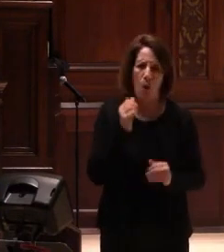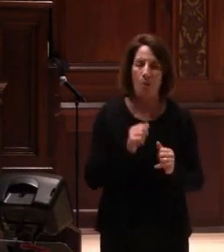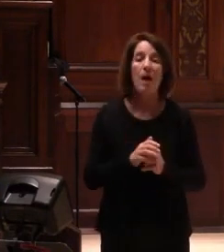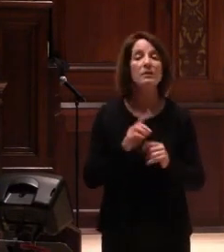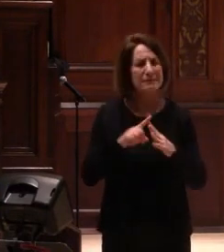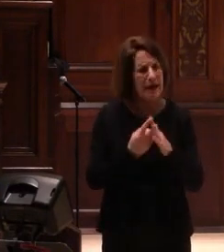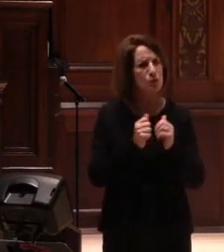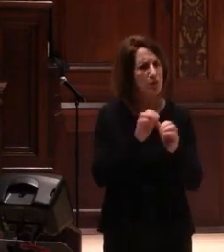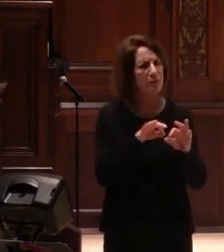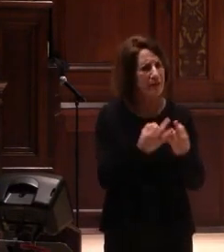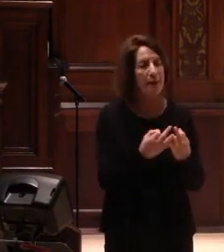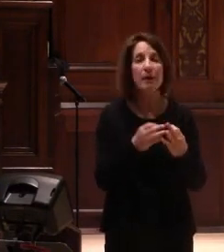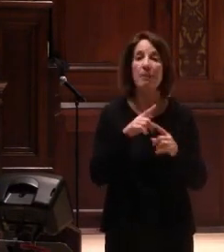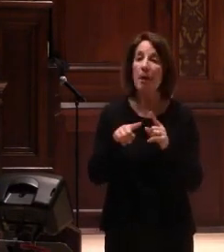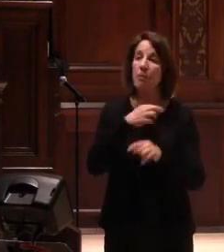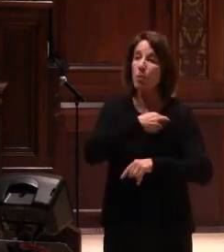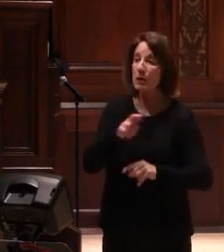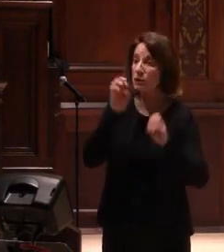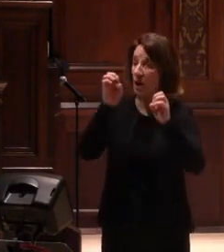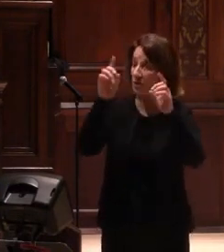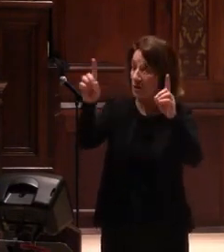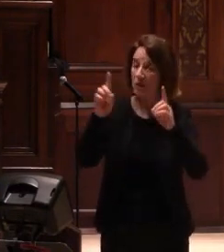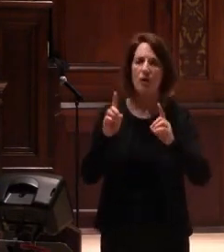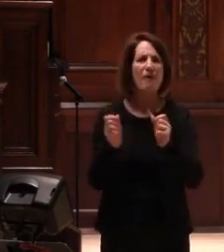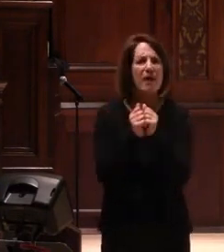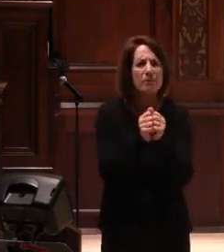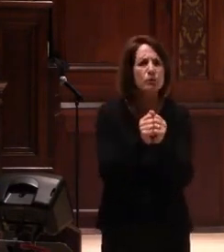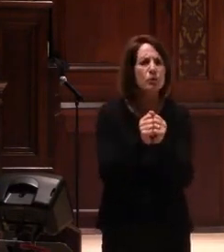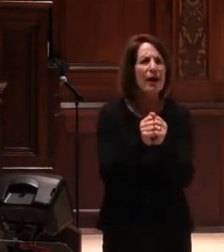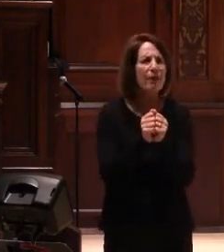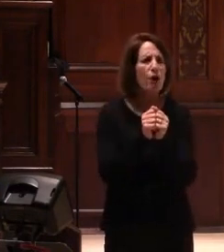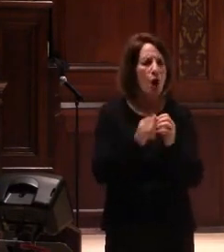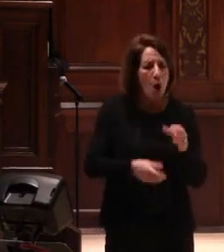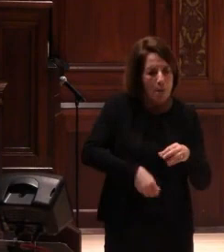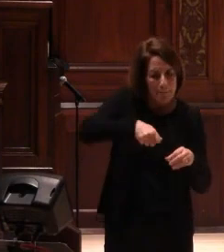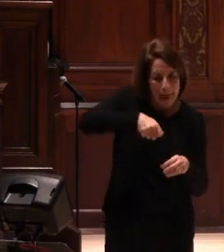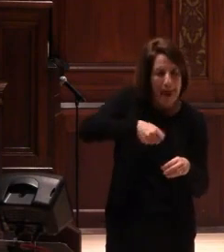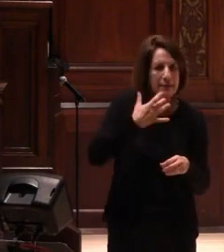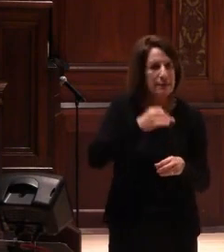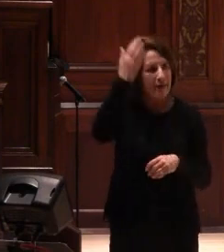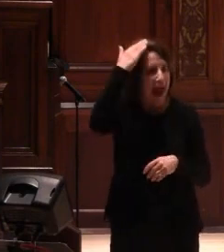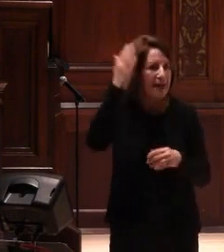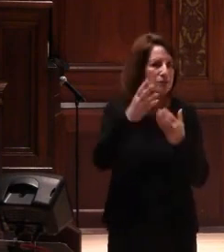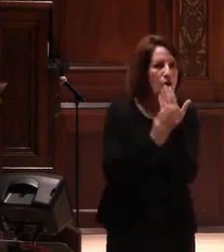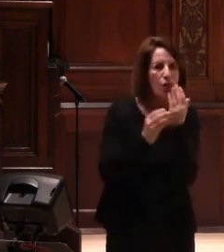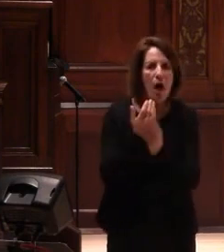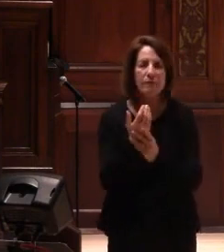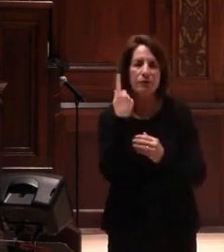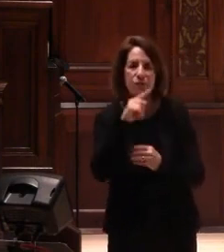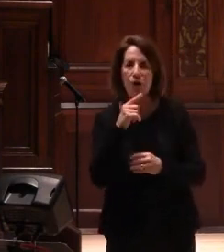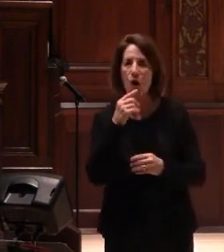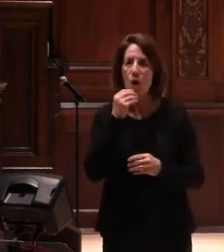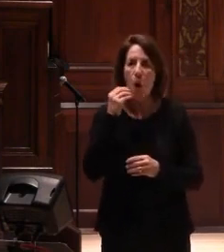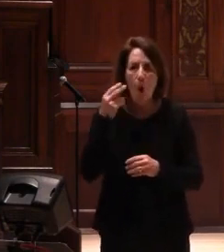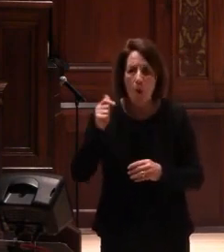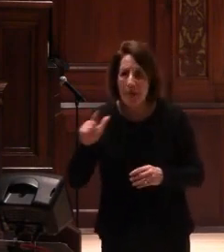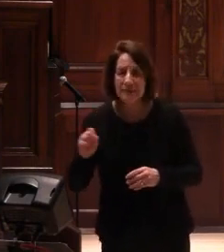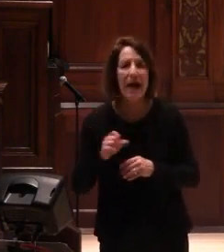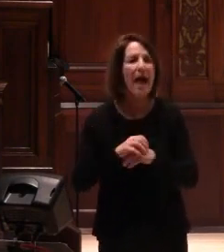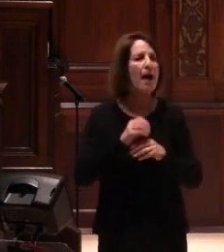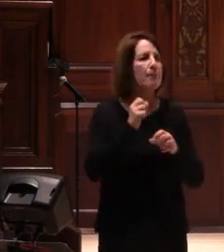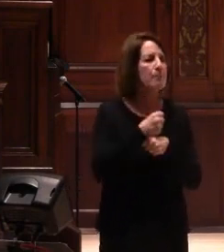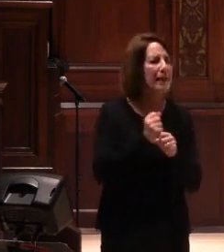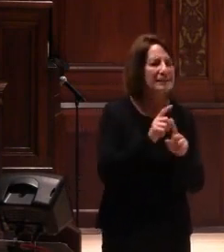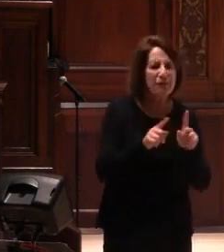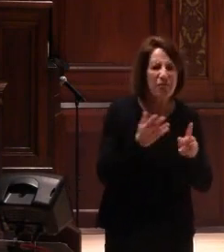His religious ed classes have put together bags of hats and gloves and other necessities for the homeless. They've made welcome bags for refugees. They